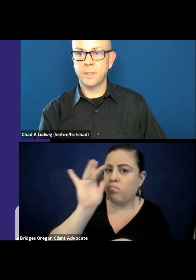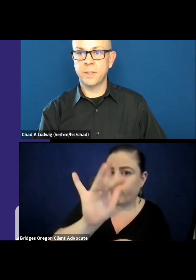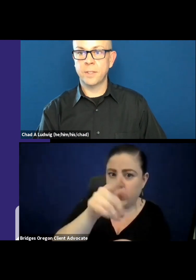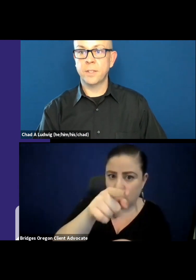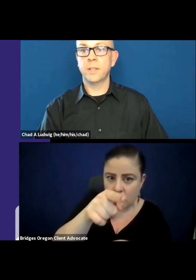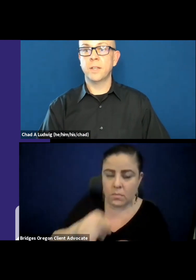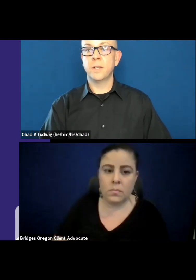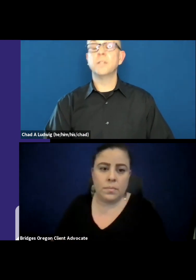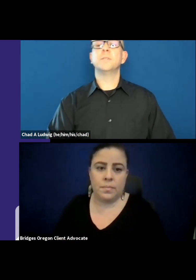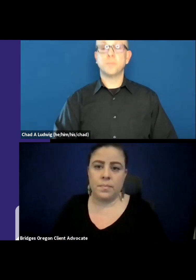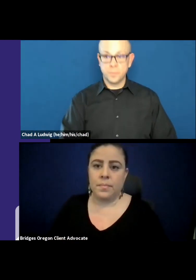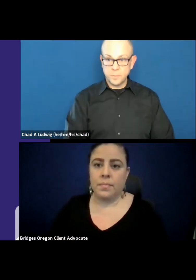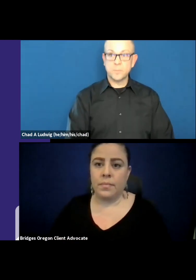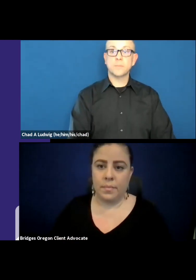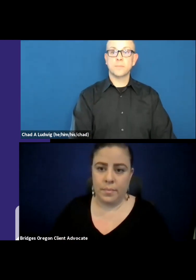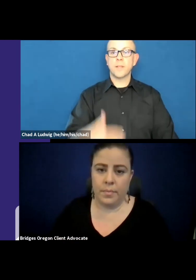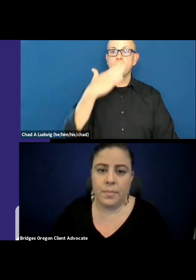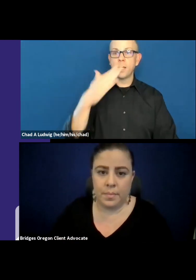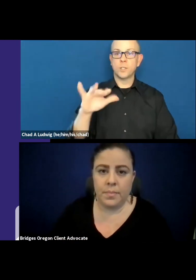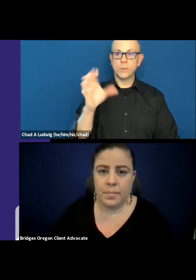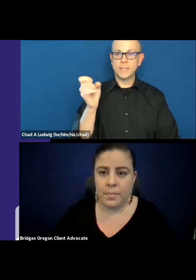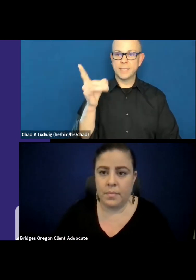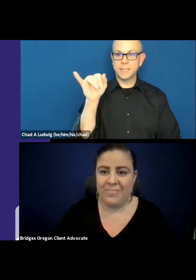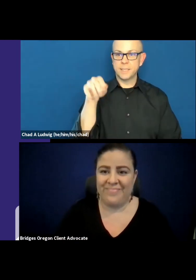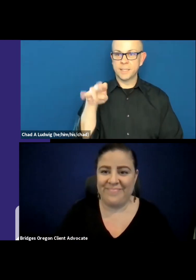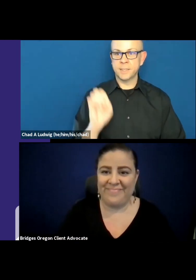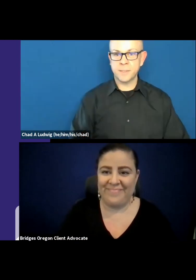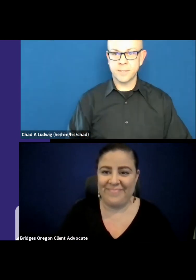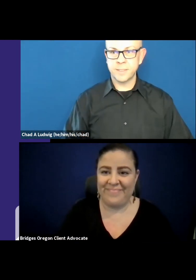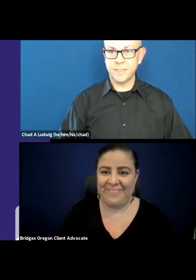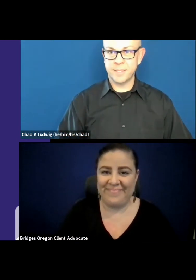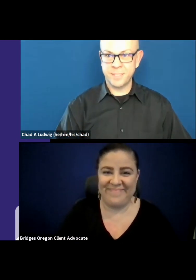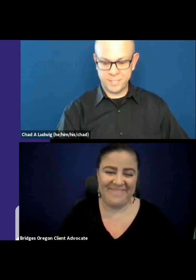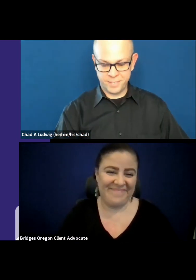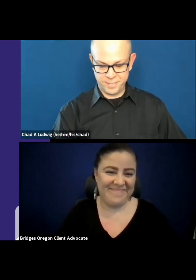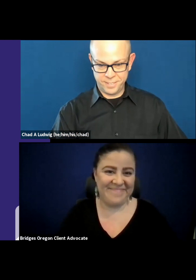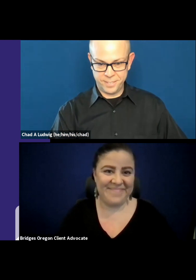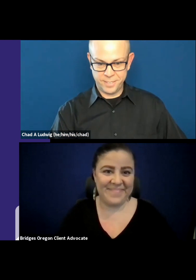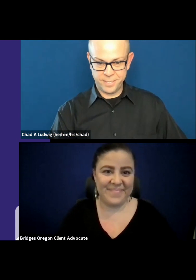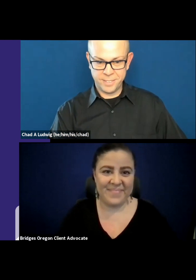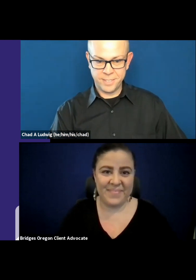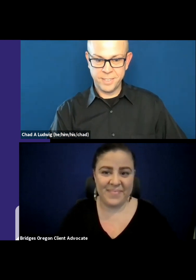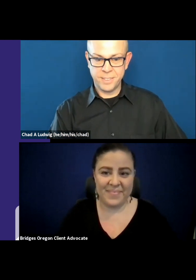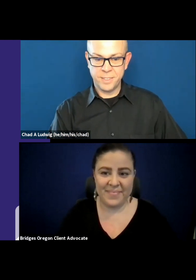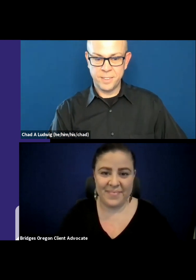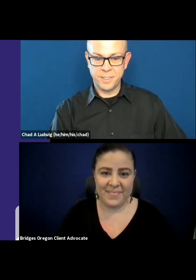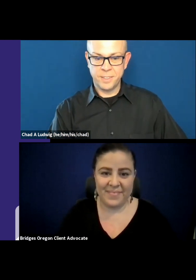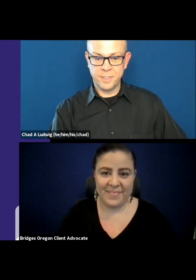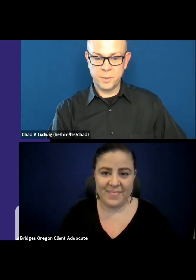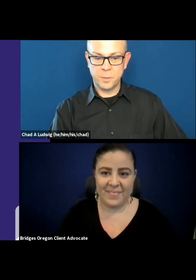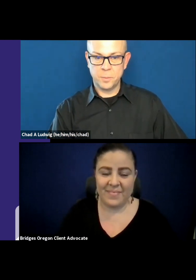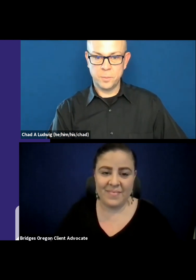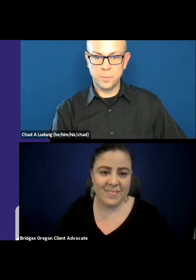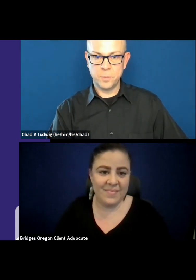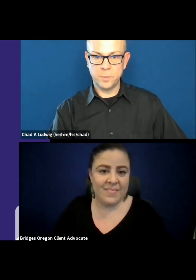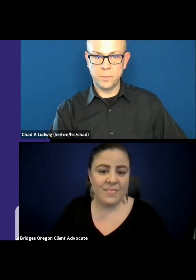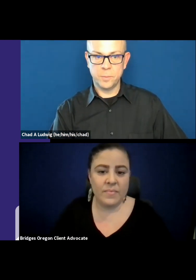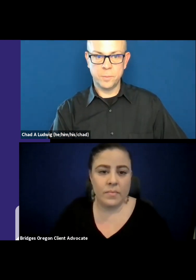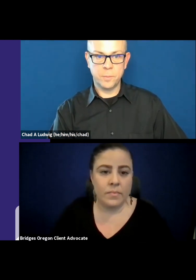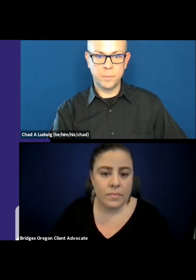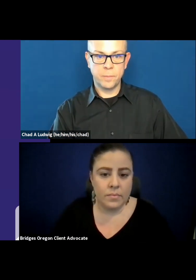things. And Christine just shared a link in the chat, and you can click on that link. Oh, great. Perfect. Thank you, Christine.